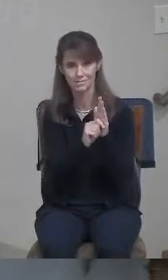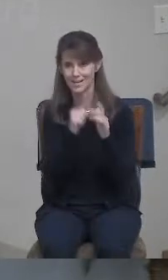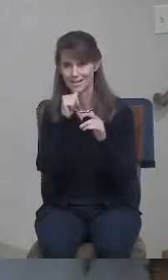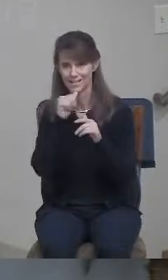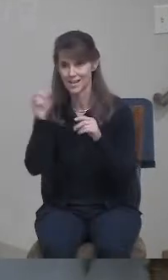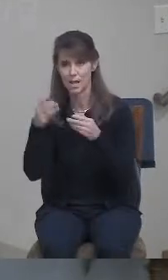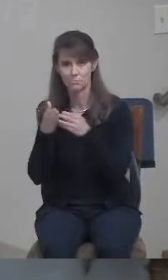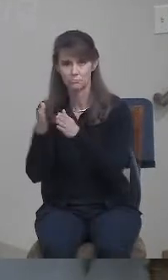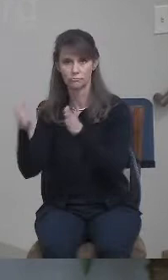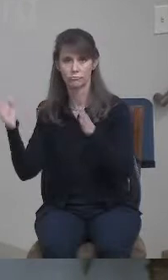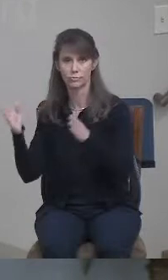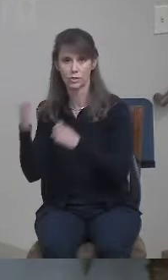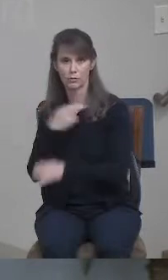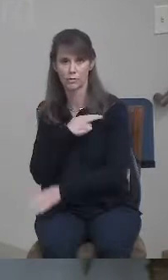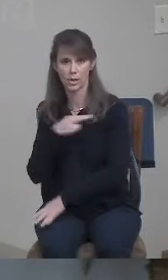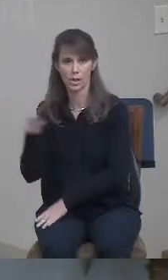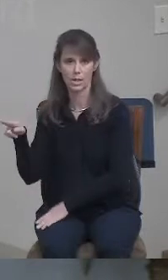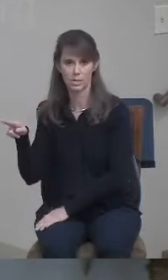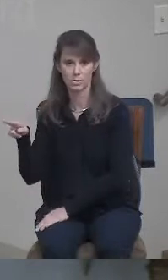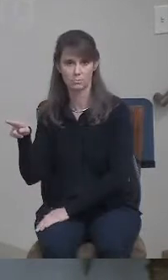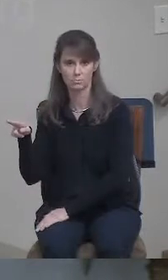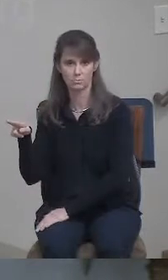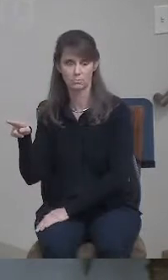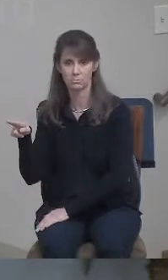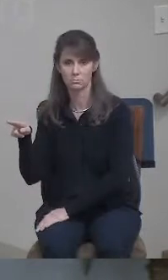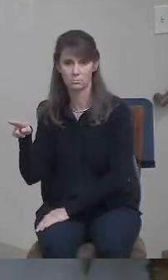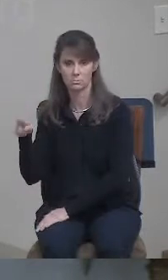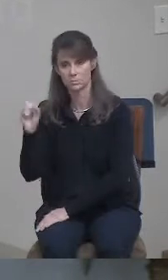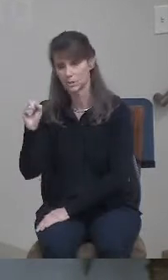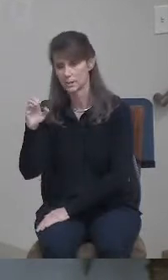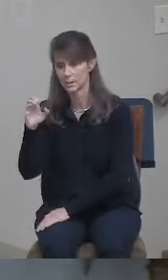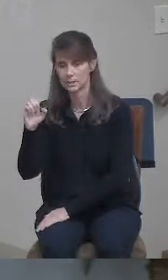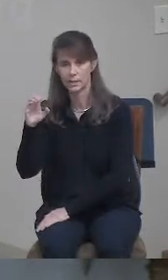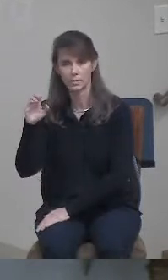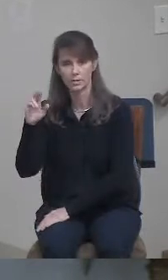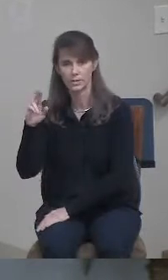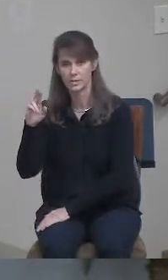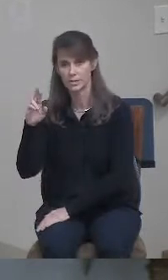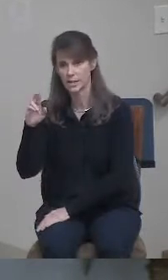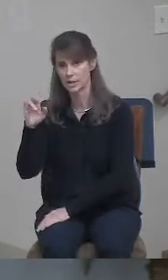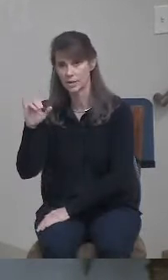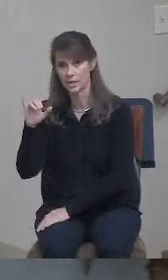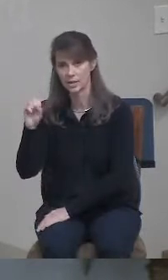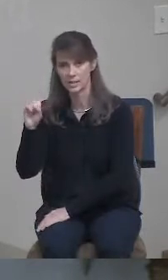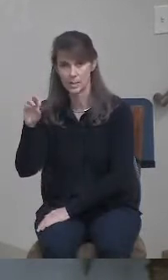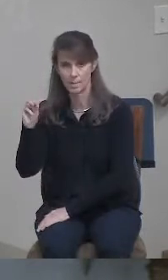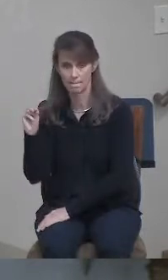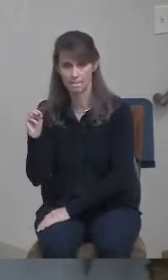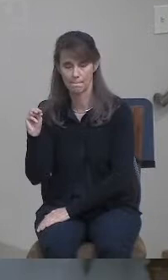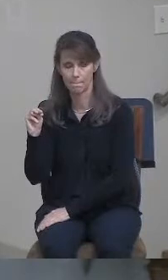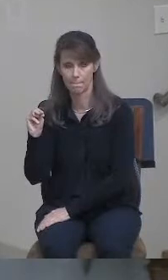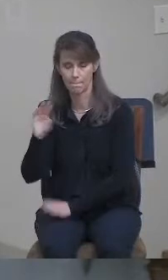sectarianism. So here we see examples of a couple